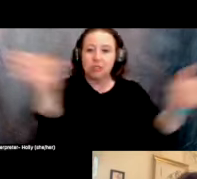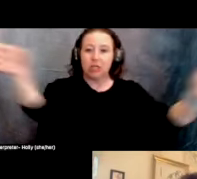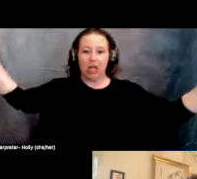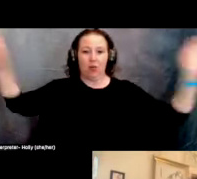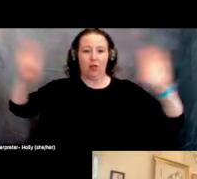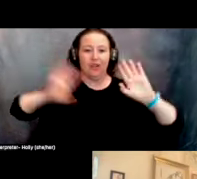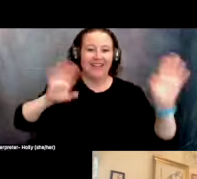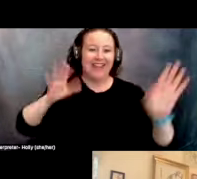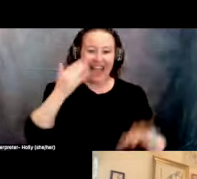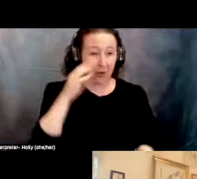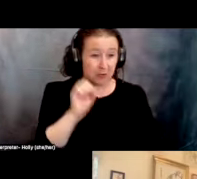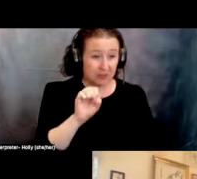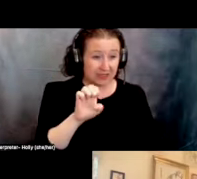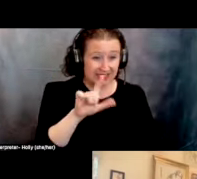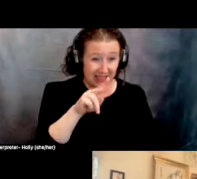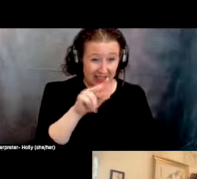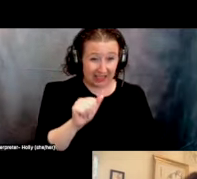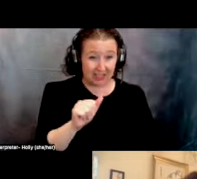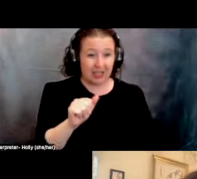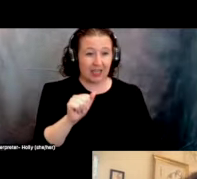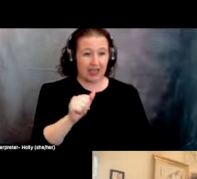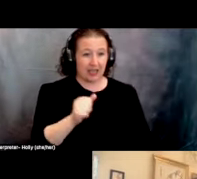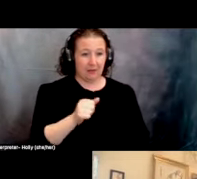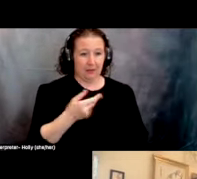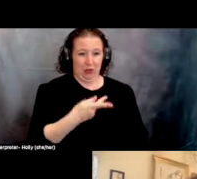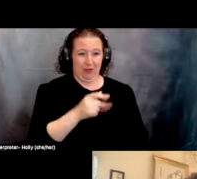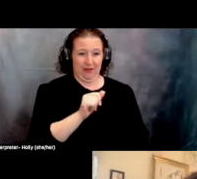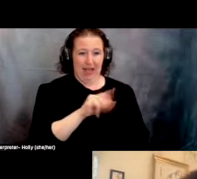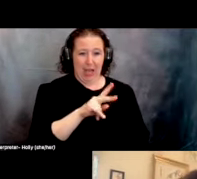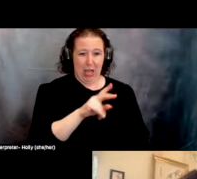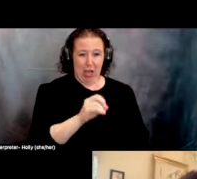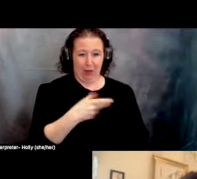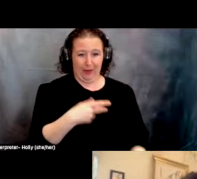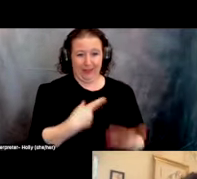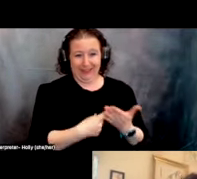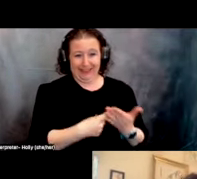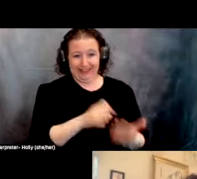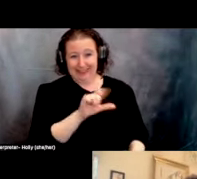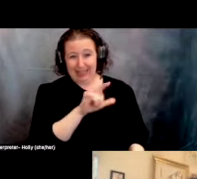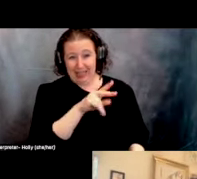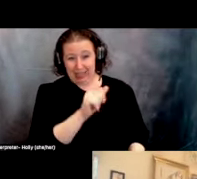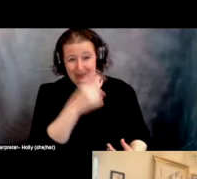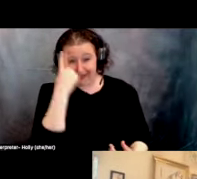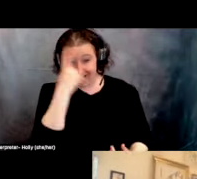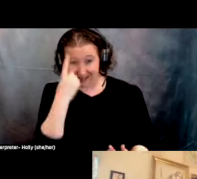I don't know, Selena, do you, me and Ayano have been talking. Selena, do you have a thought? No,